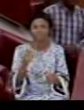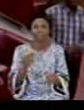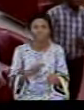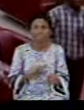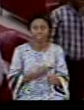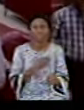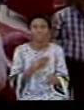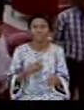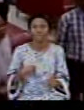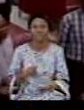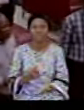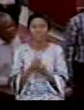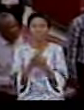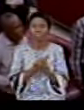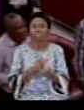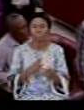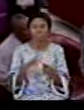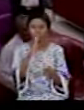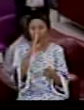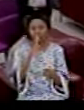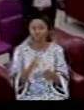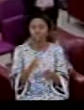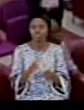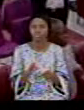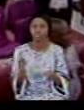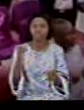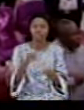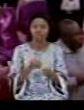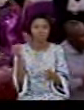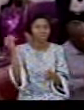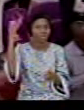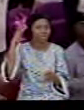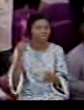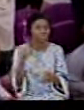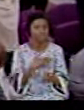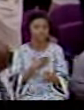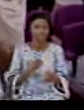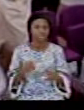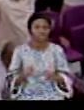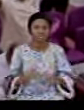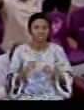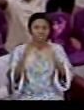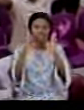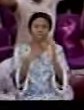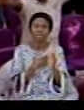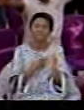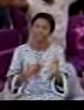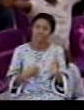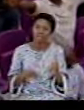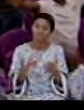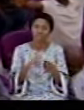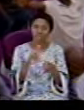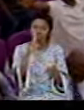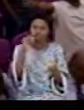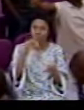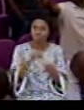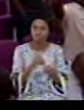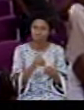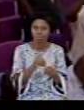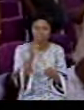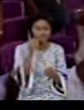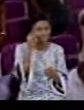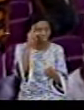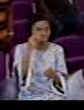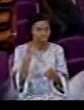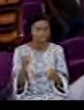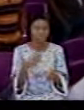us to be more gracious and make us to be more committed and make us to be more understanding and make us